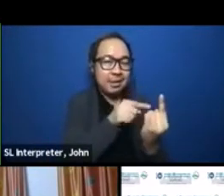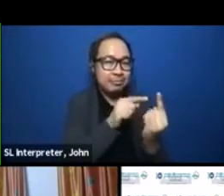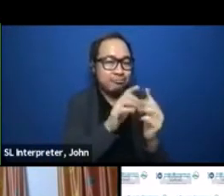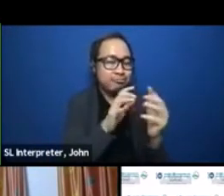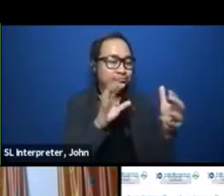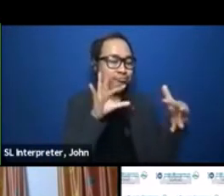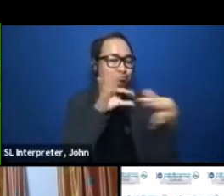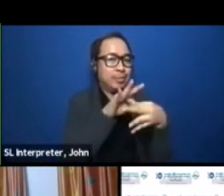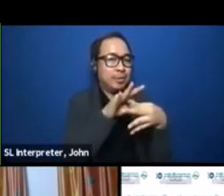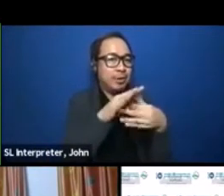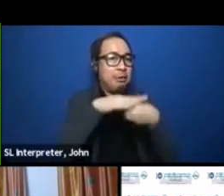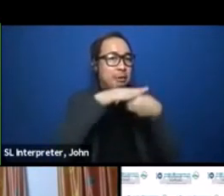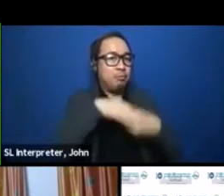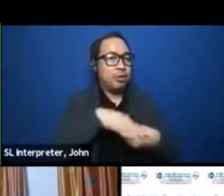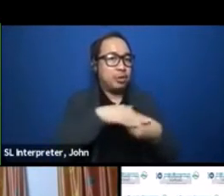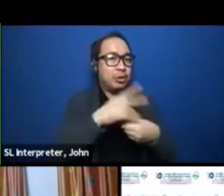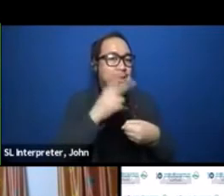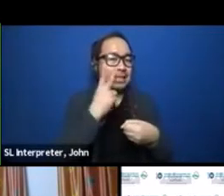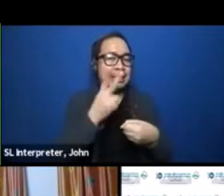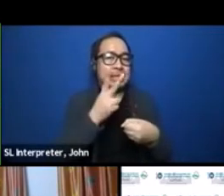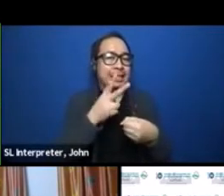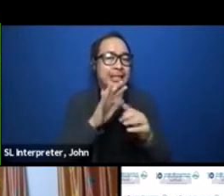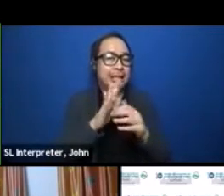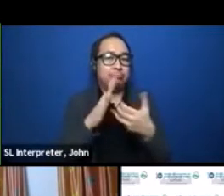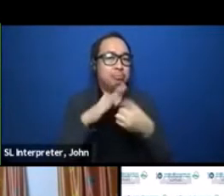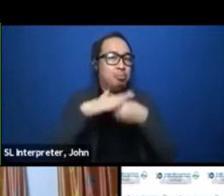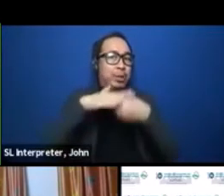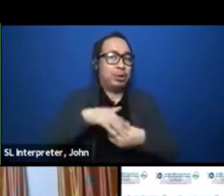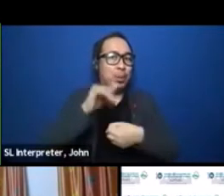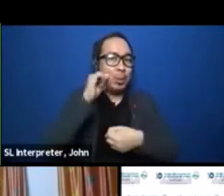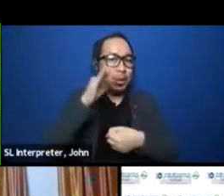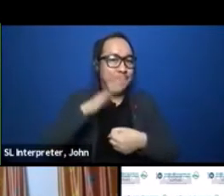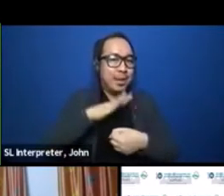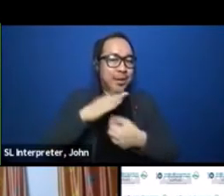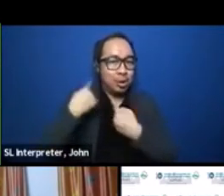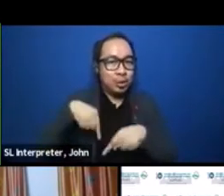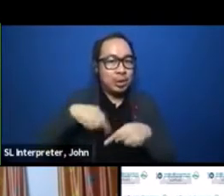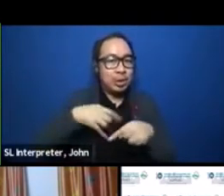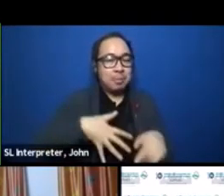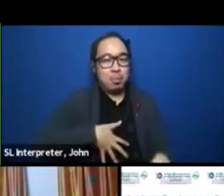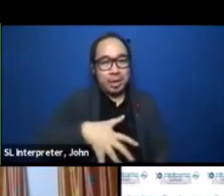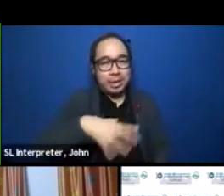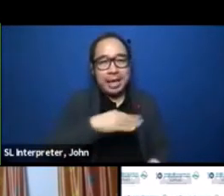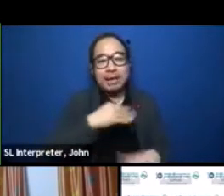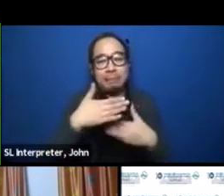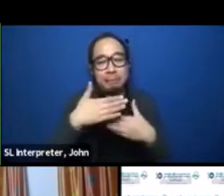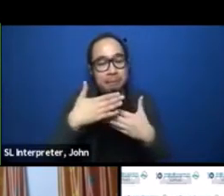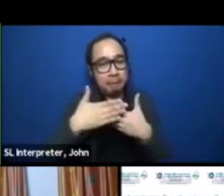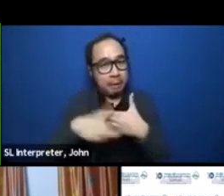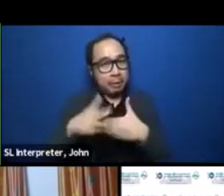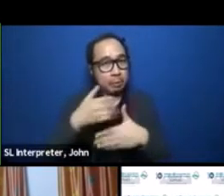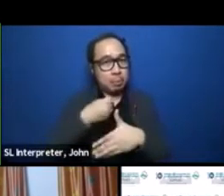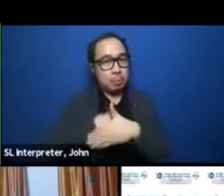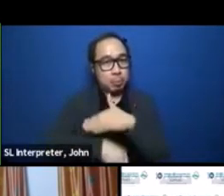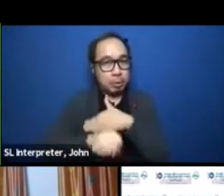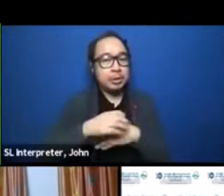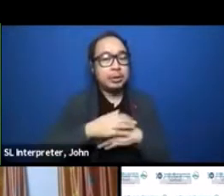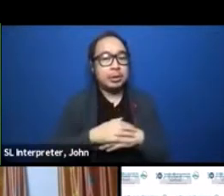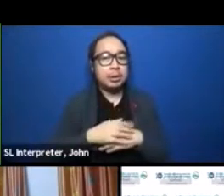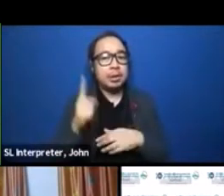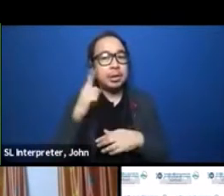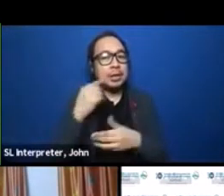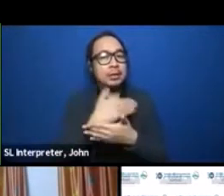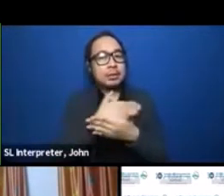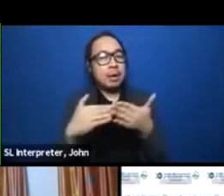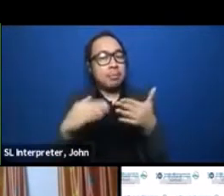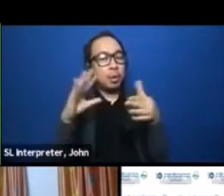to intimidate women during pregnancy and post-pregnancy. But coming to some other comment, which we also